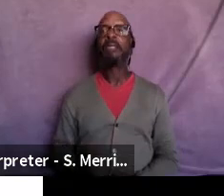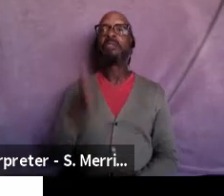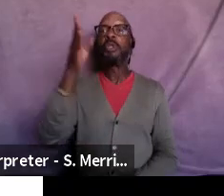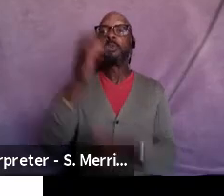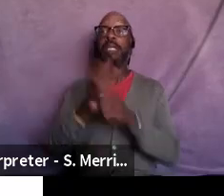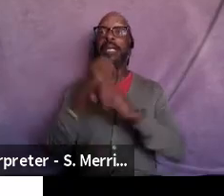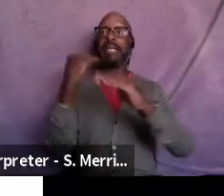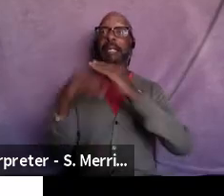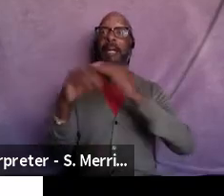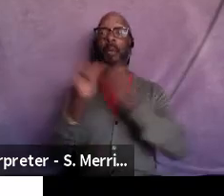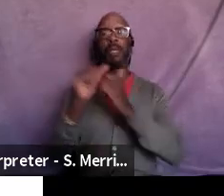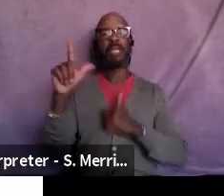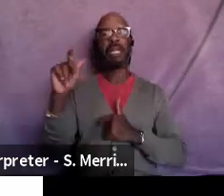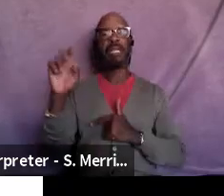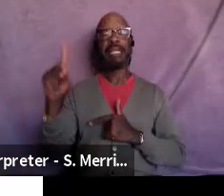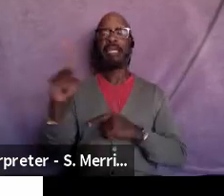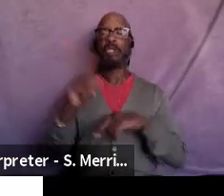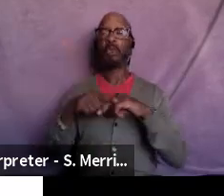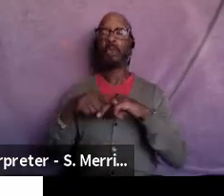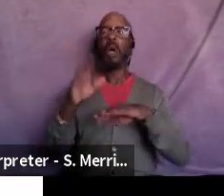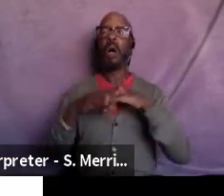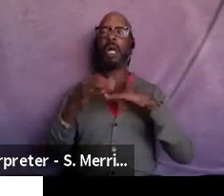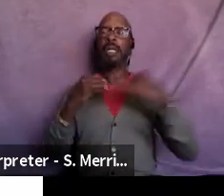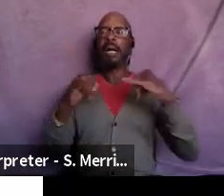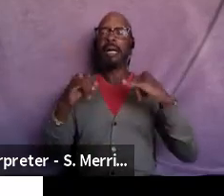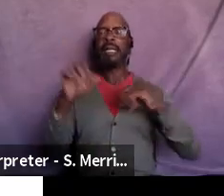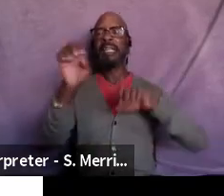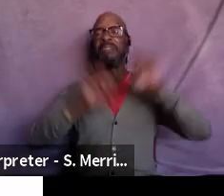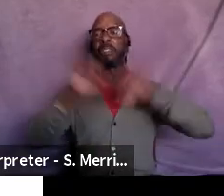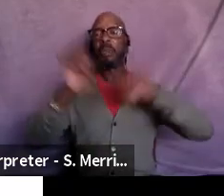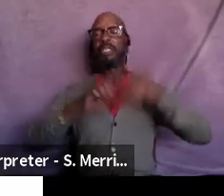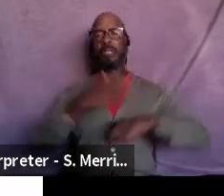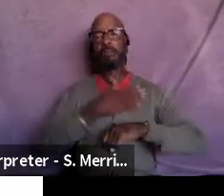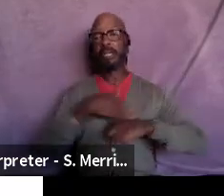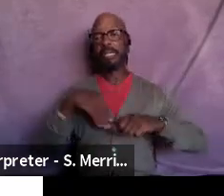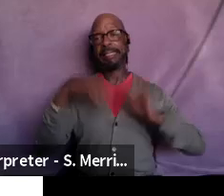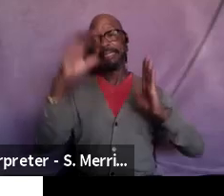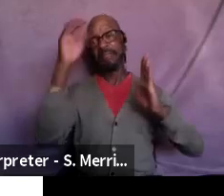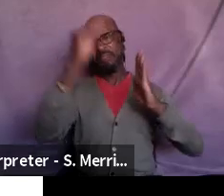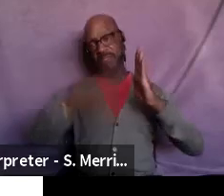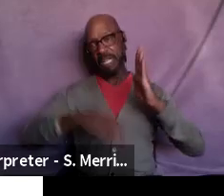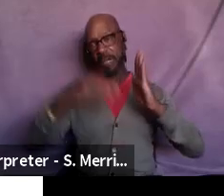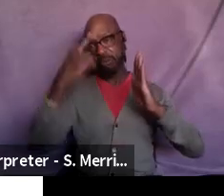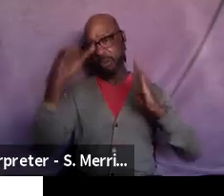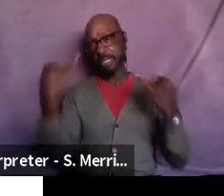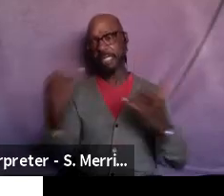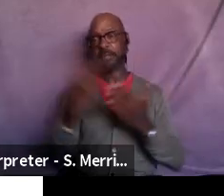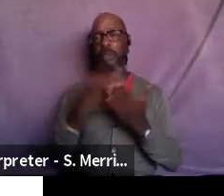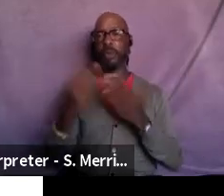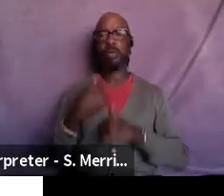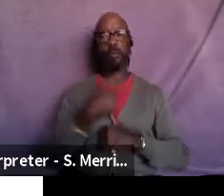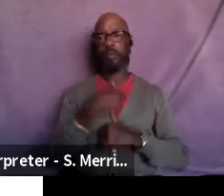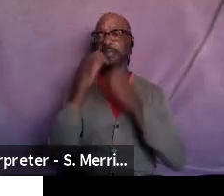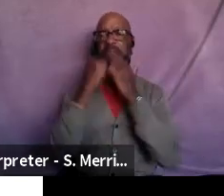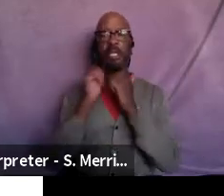with a link to an online session evaluation. Please complete that evaluation for today's program, as we really value your input and